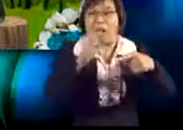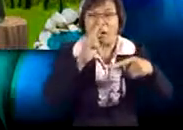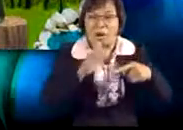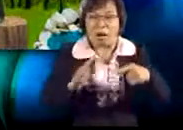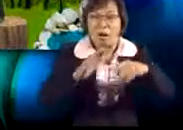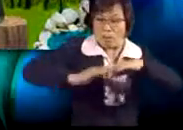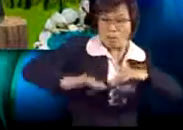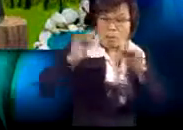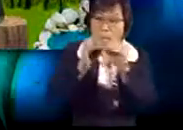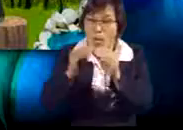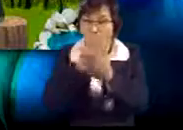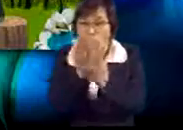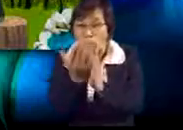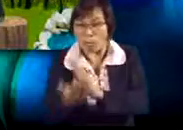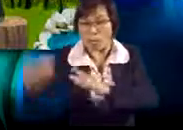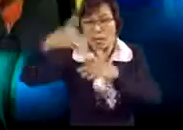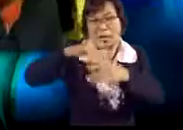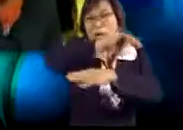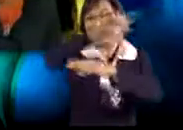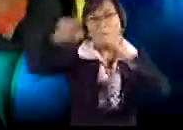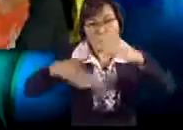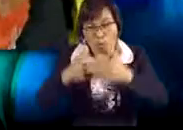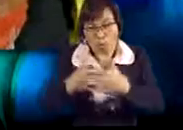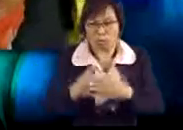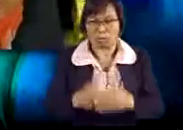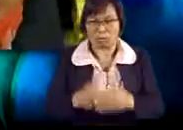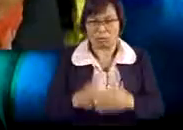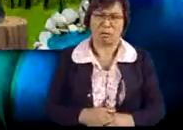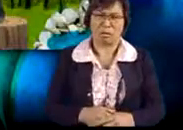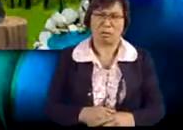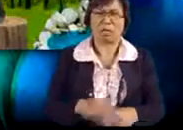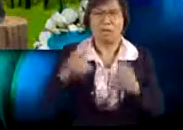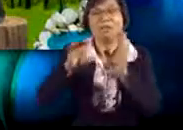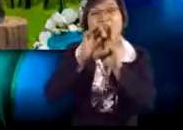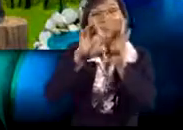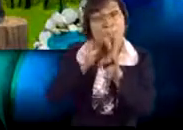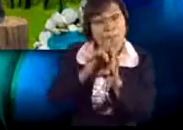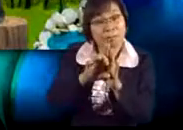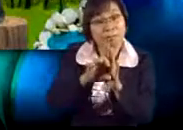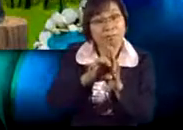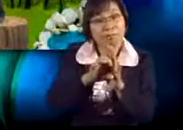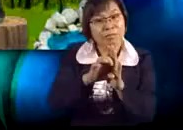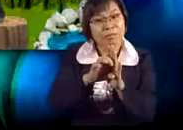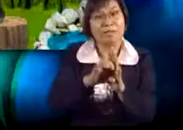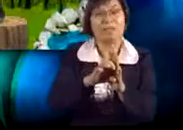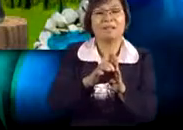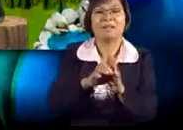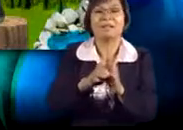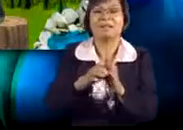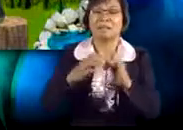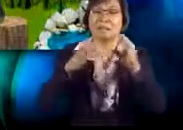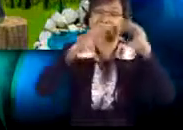where there are more parts than there are in the whole. Huh? Let's take an example of the sandwich